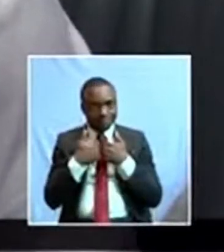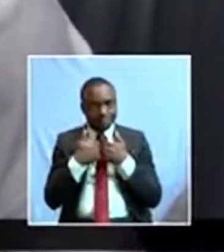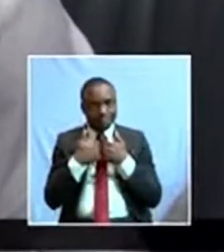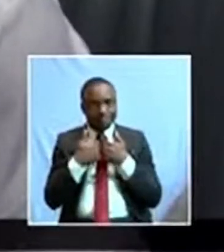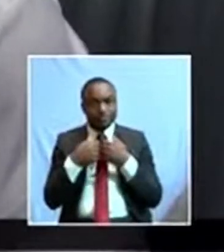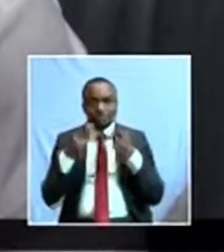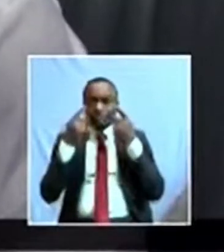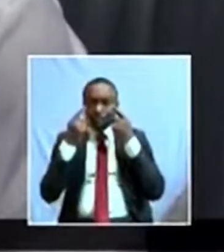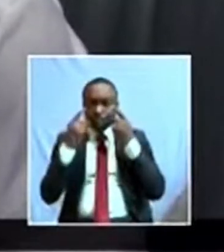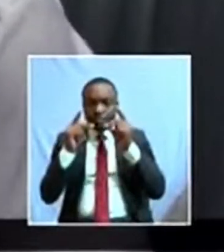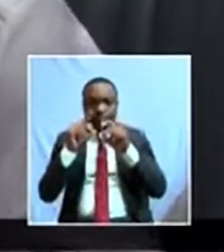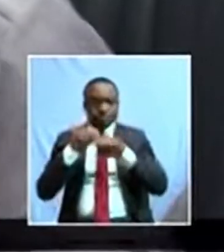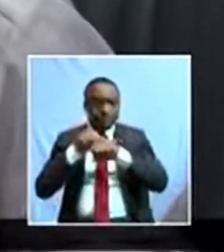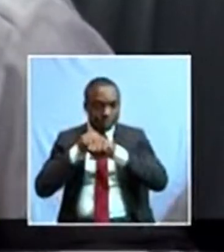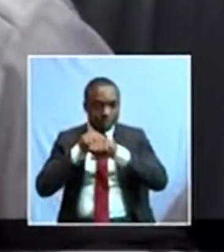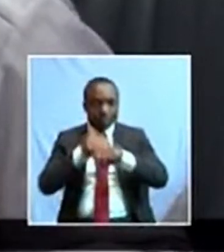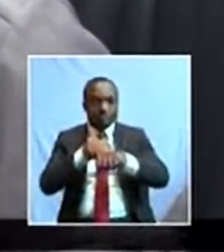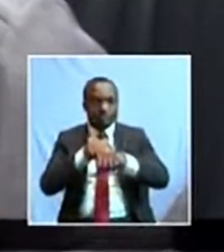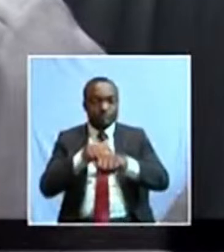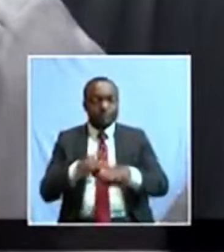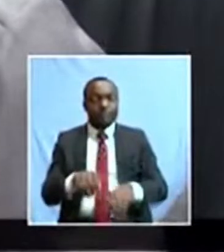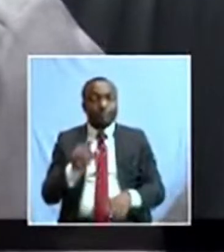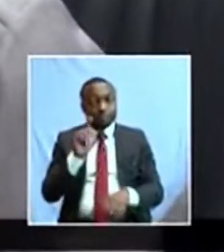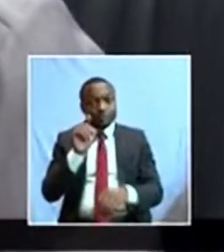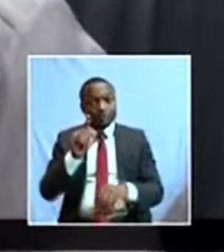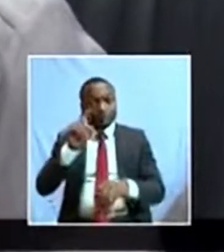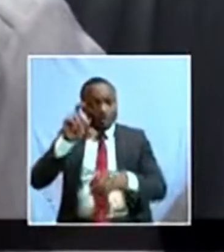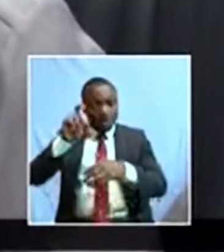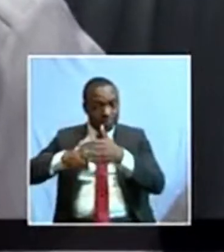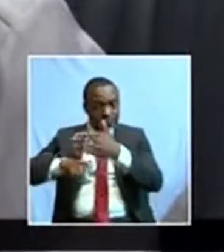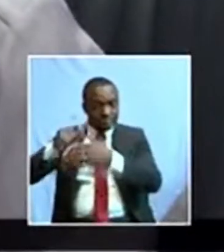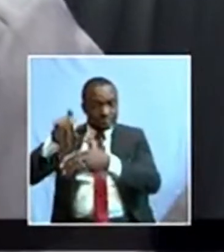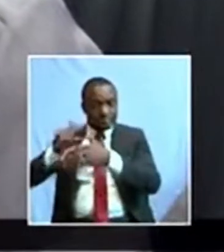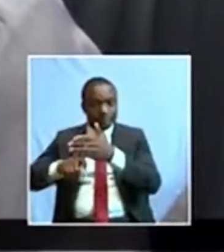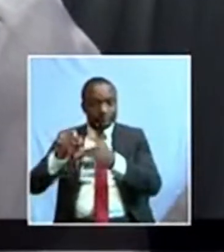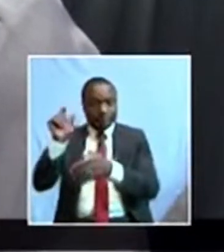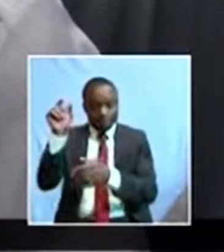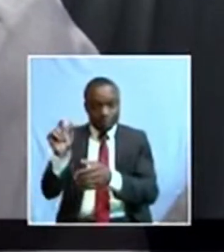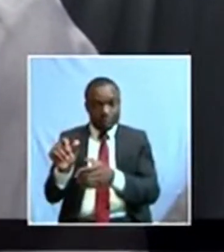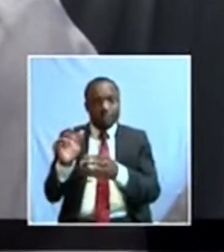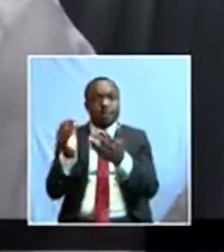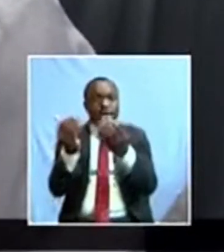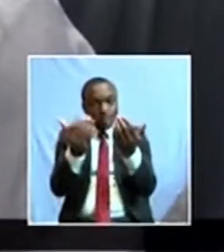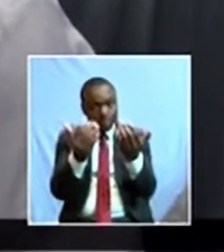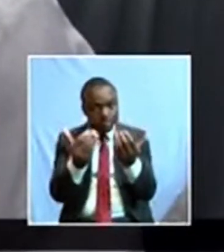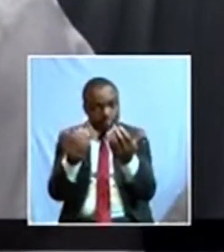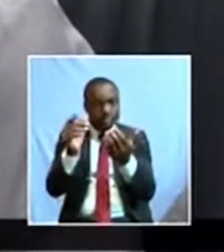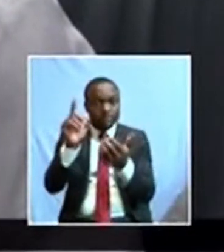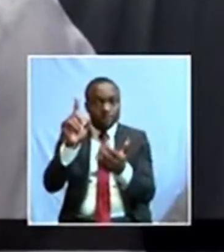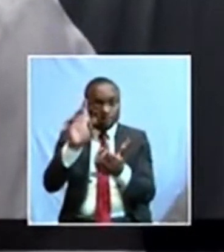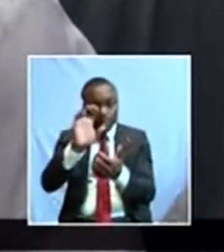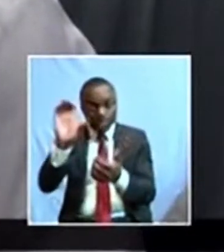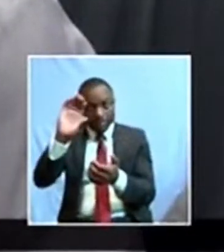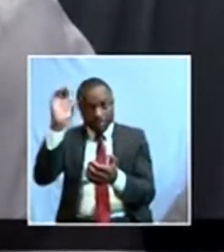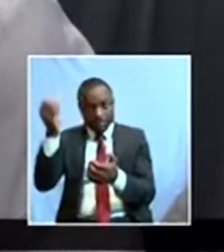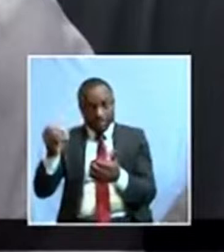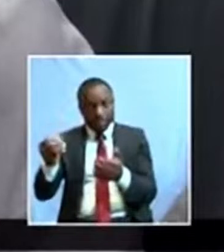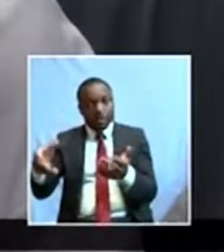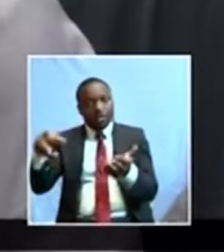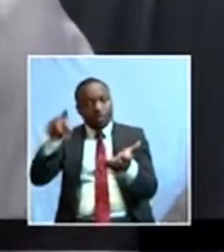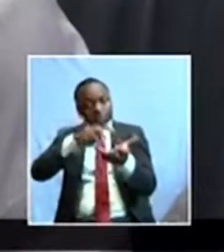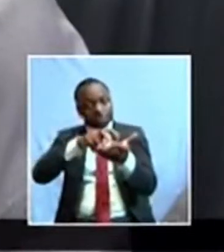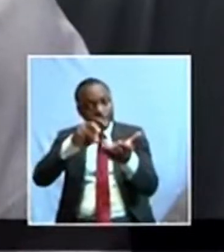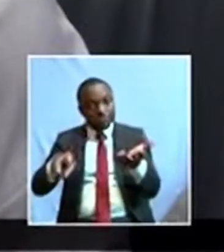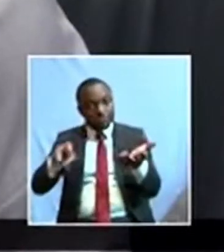for public transport, you are charging per bus 100 kwacha loading fee,